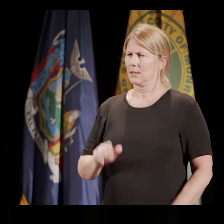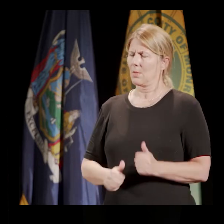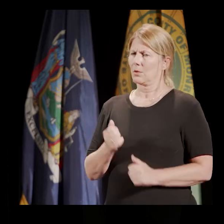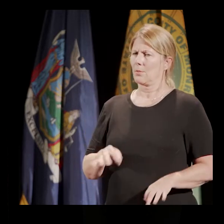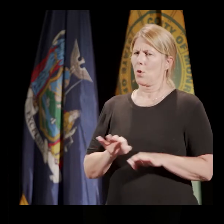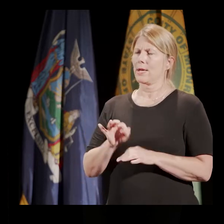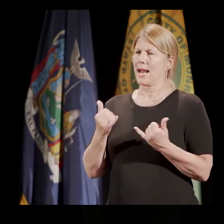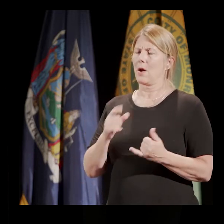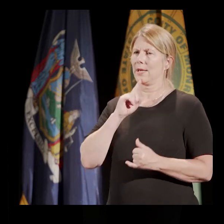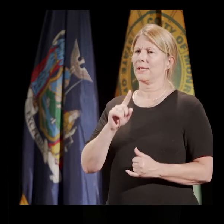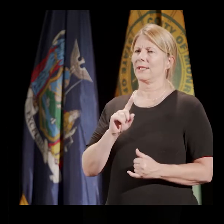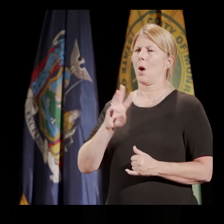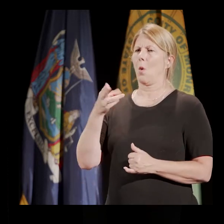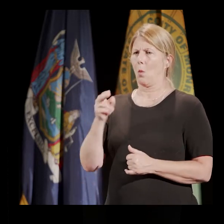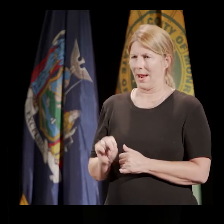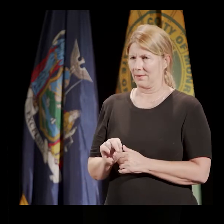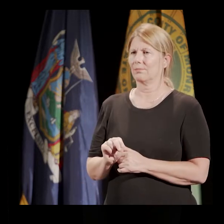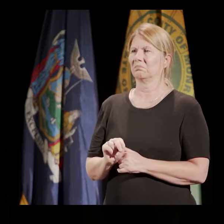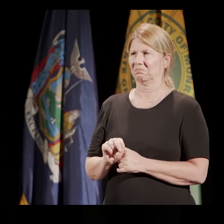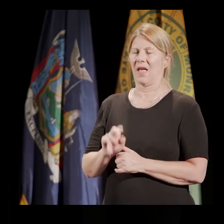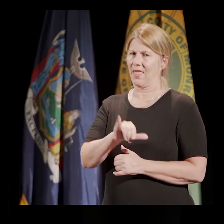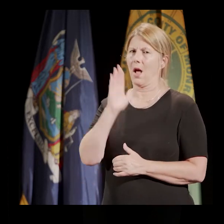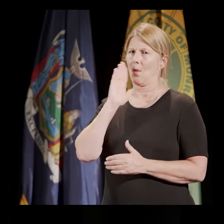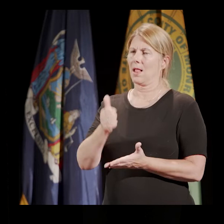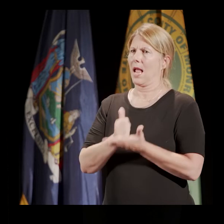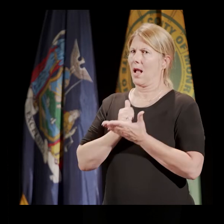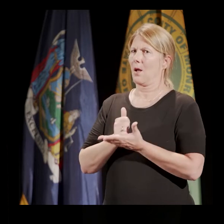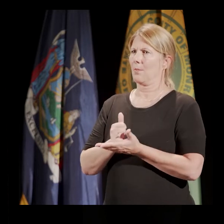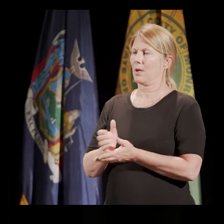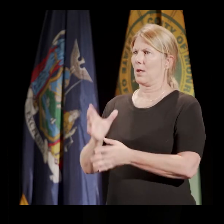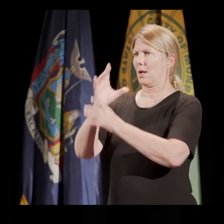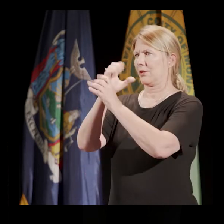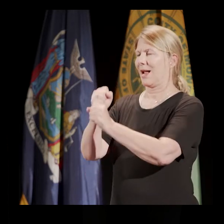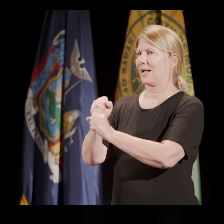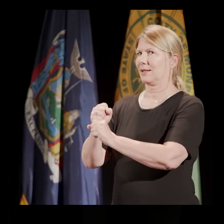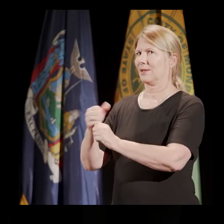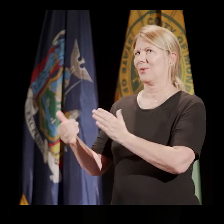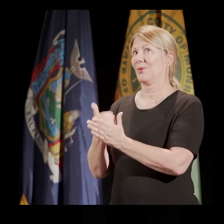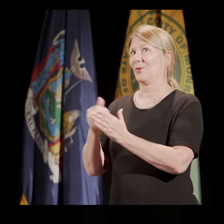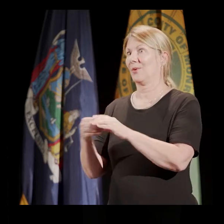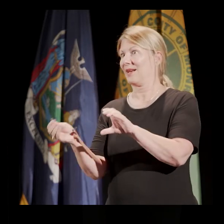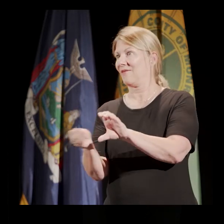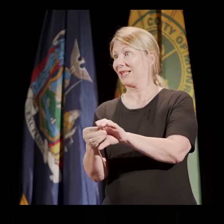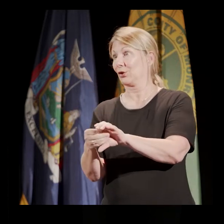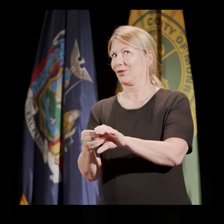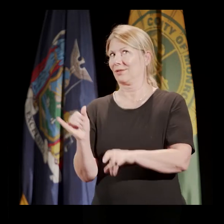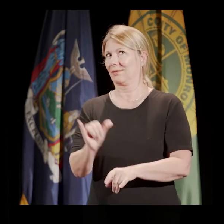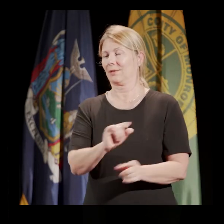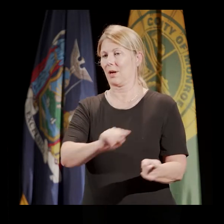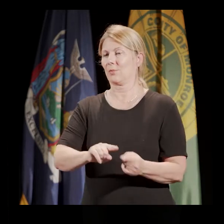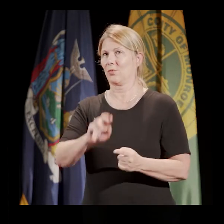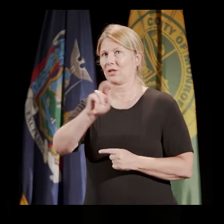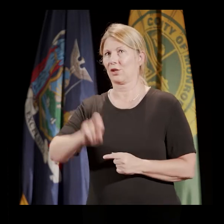for attracting private investment. This funding was welcome news during my first few months in office. Not only